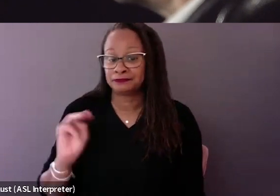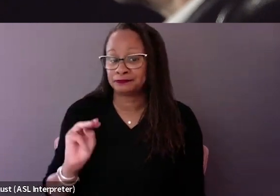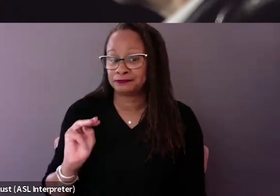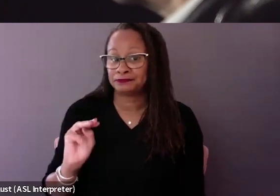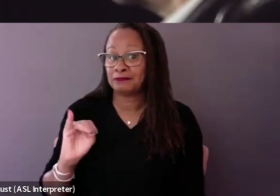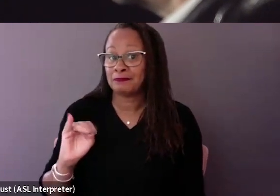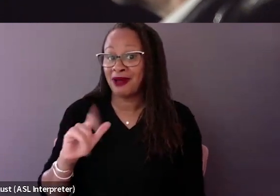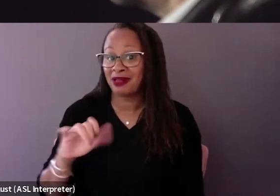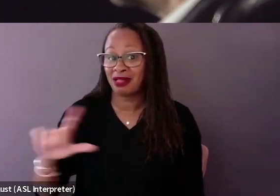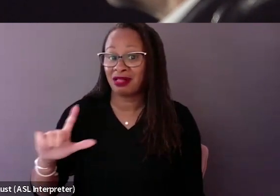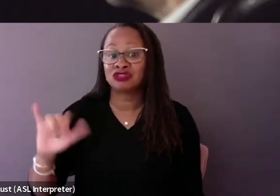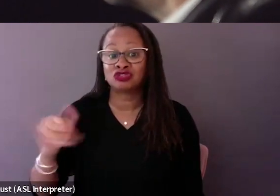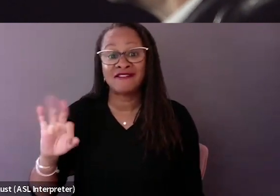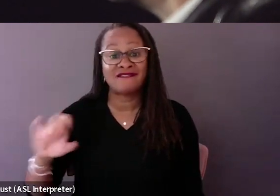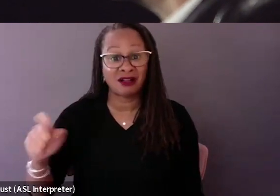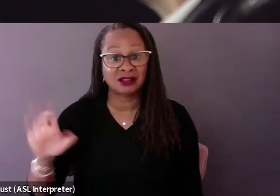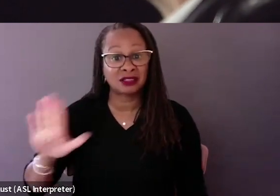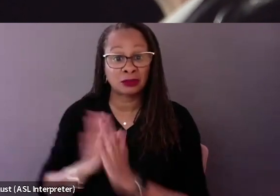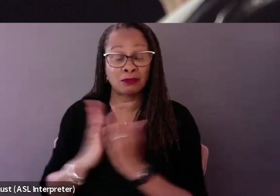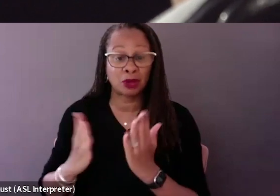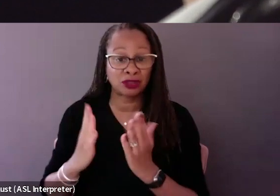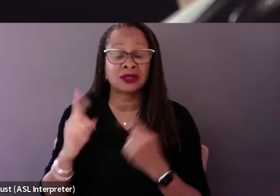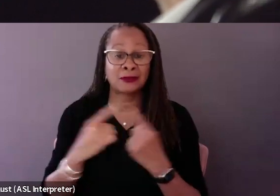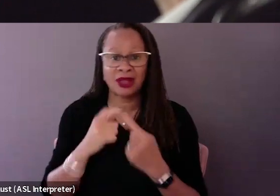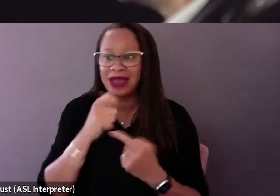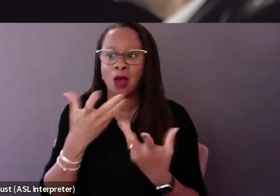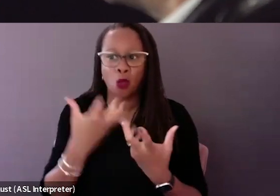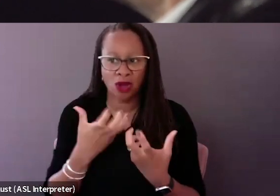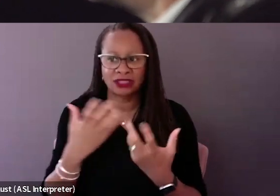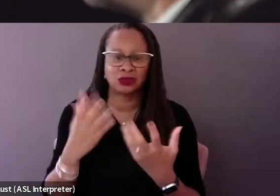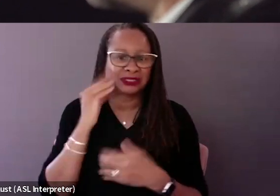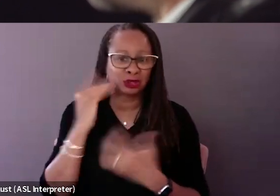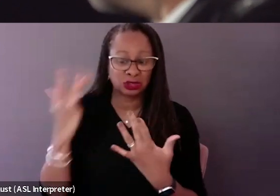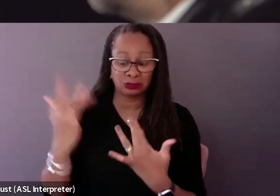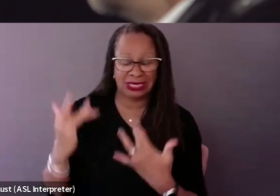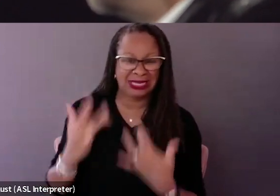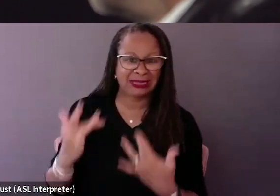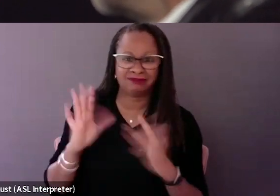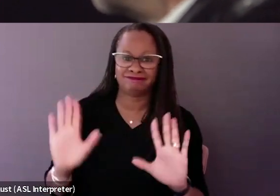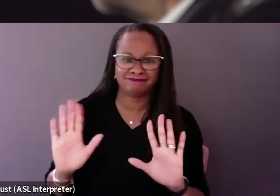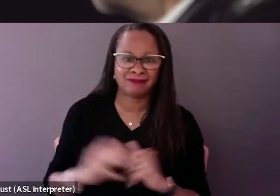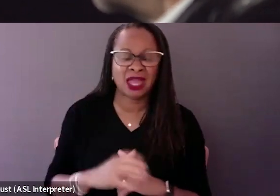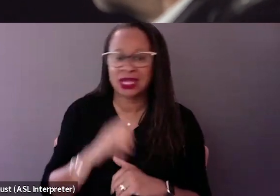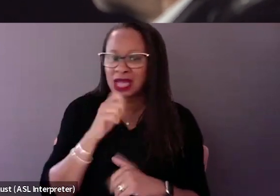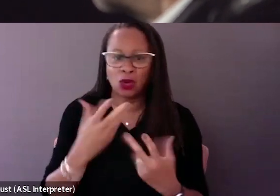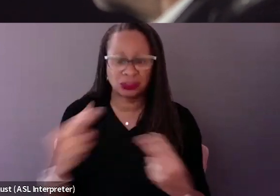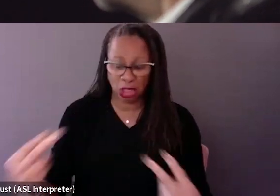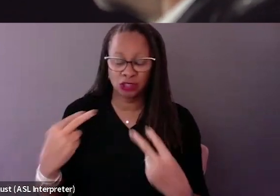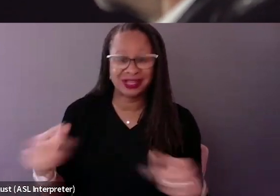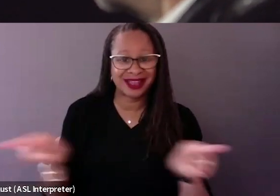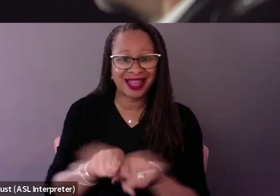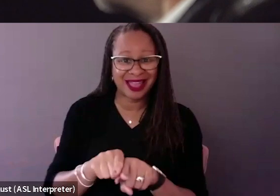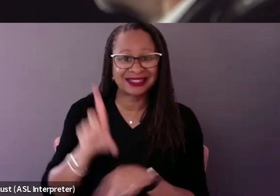Michael J. Fox's books are about not wanting to be pitied, and his interviews are about not wanting to be pitied, not wanting to be seen